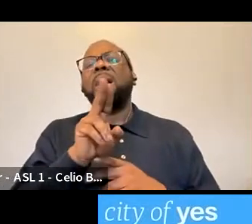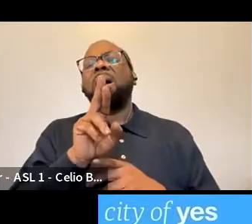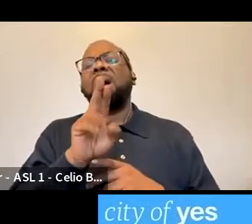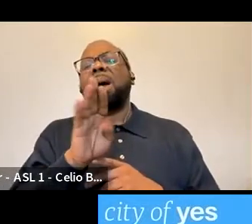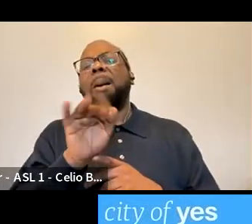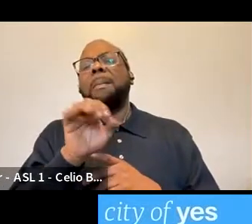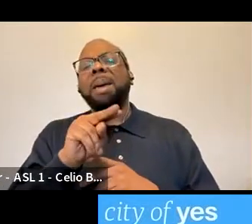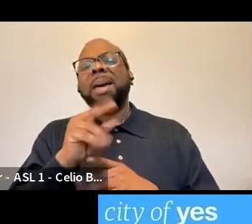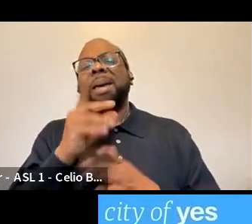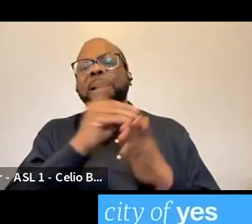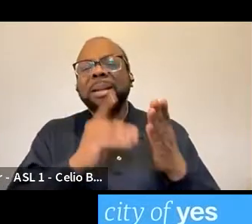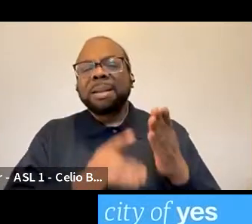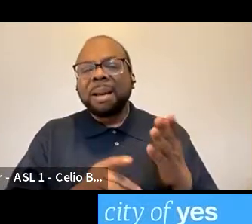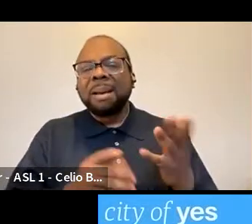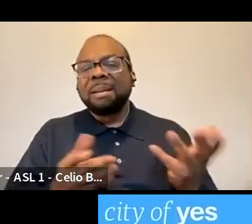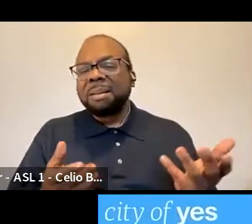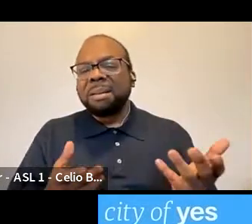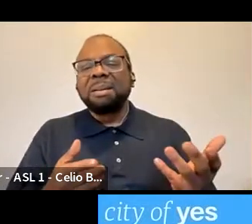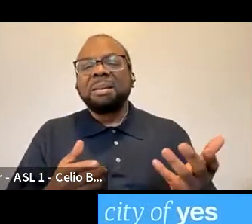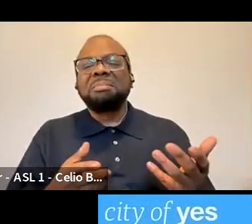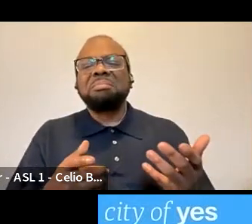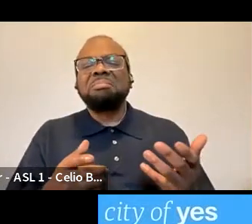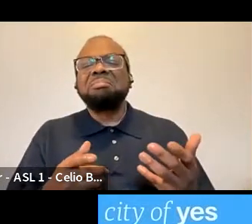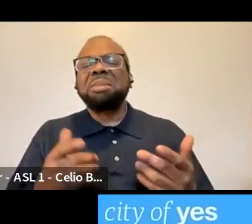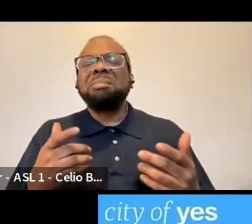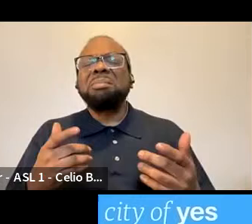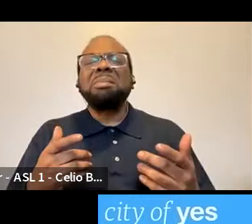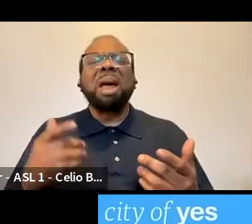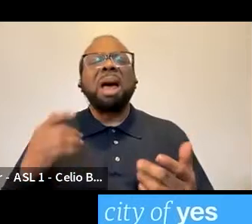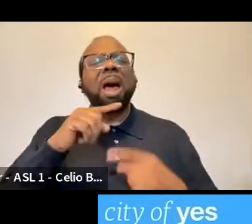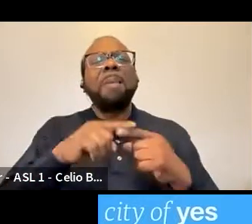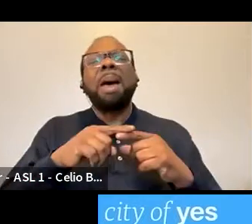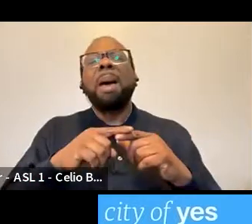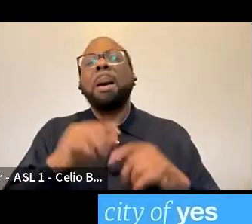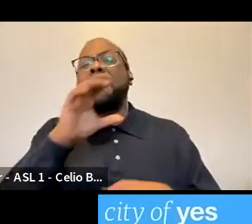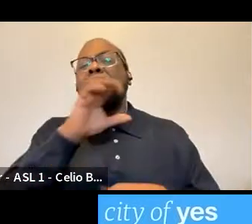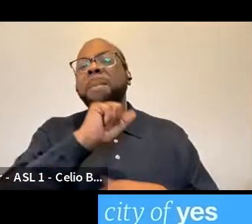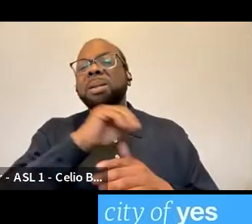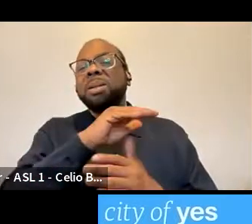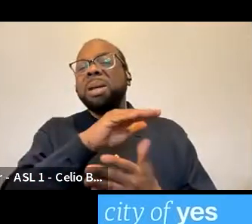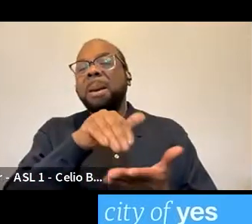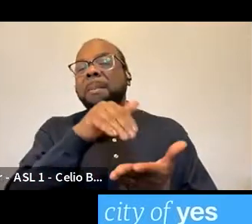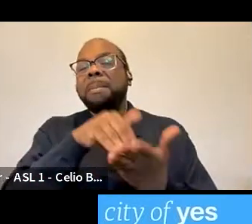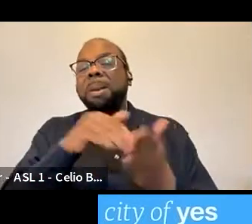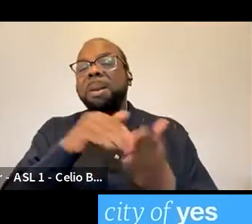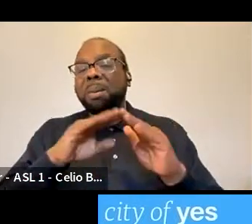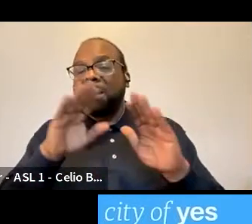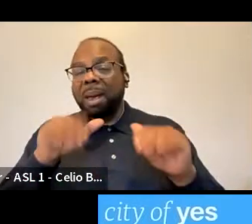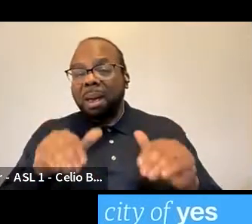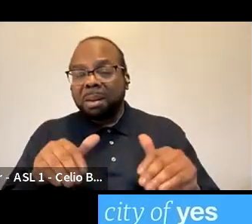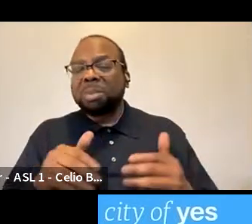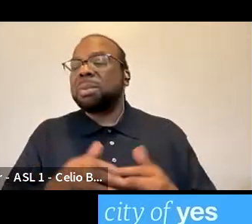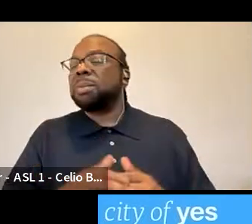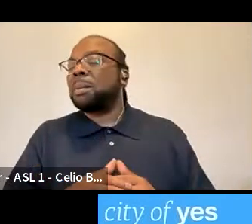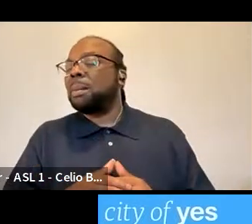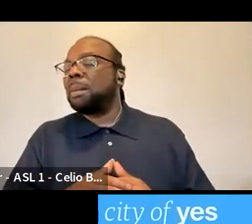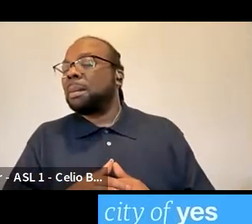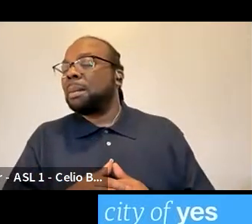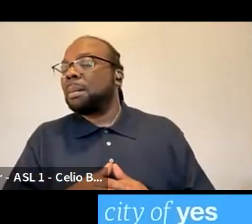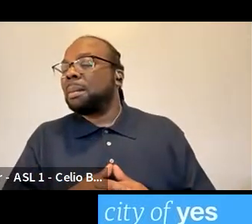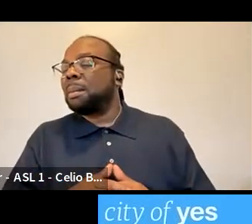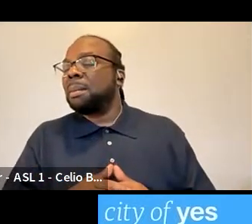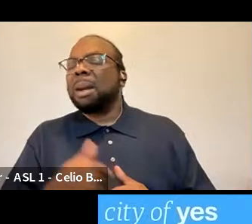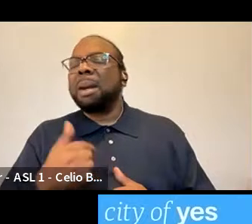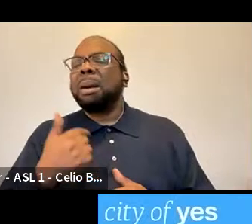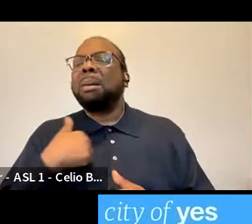next one was about the urban design considerations of missing middle housing. And so we decided on